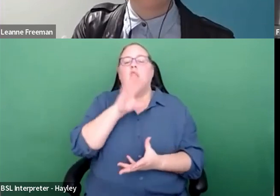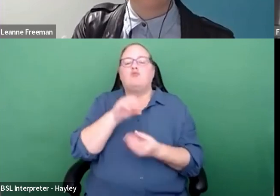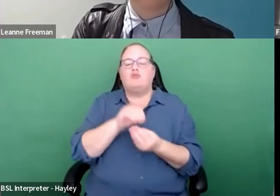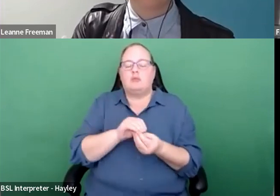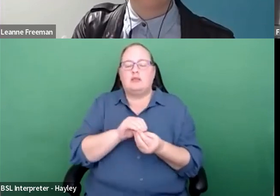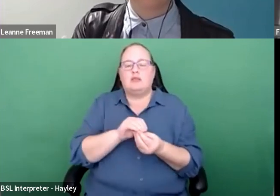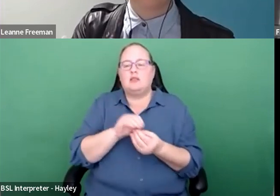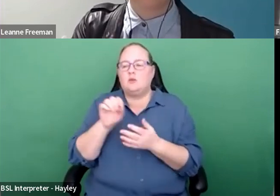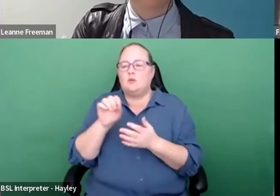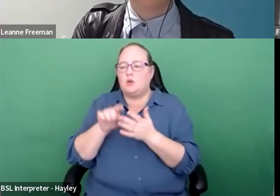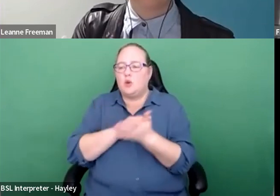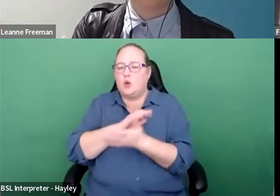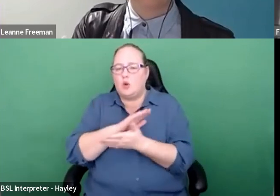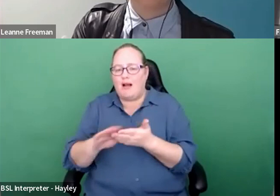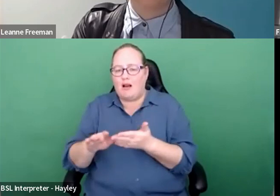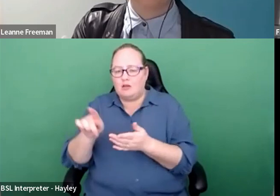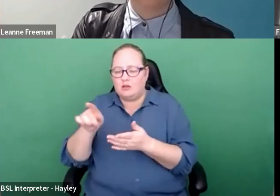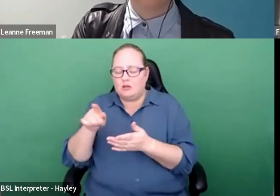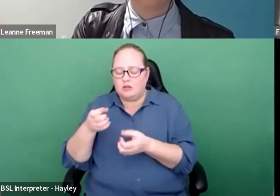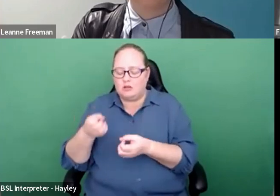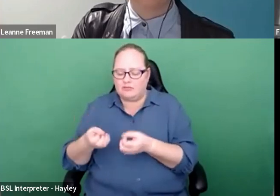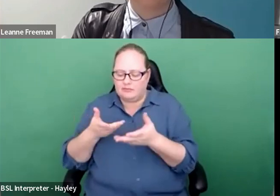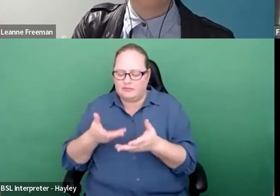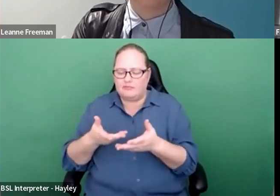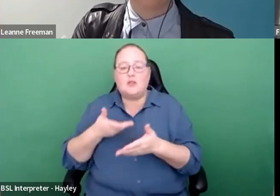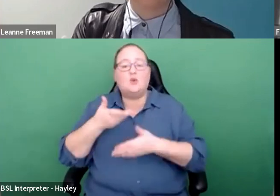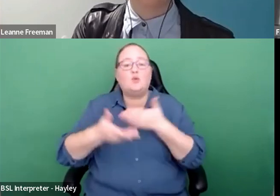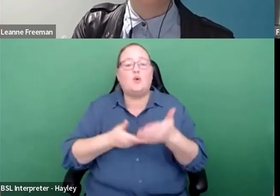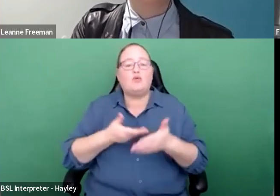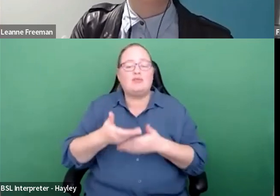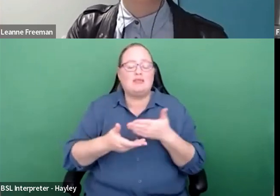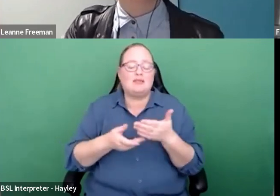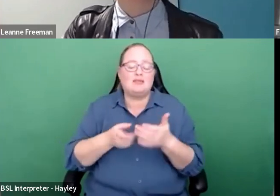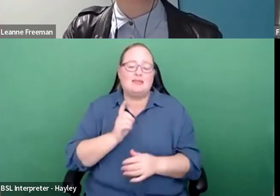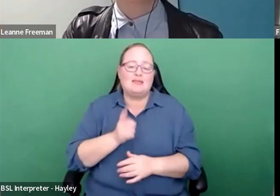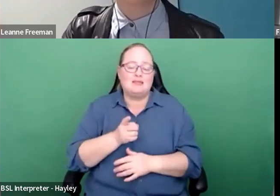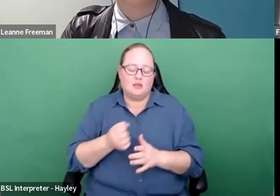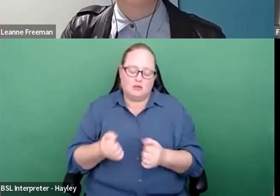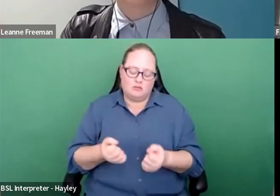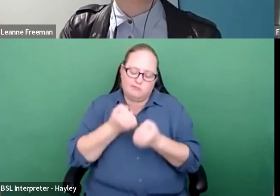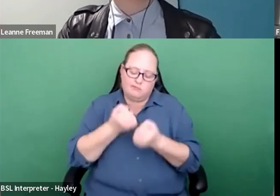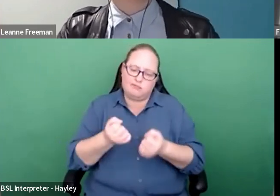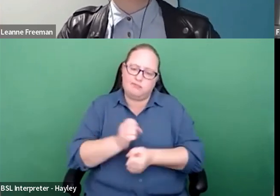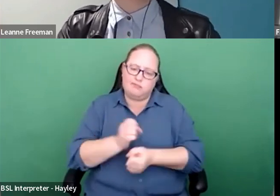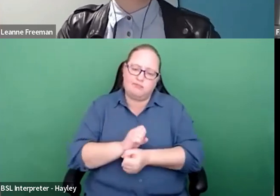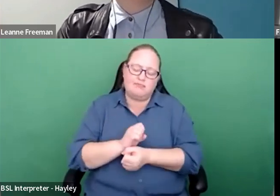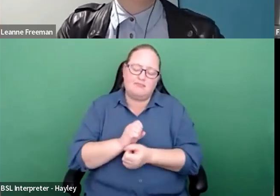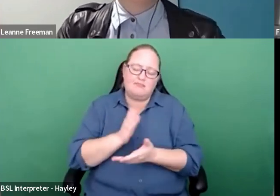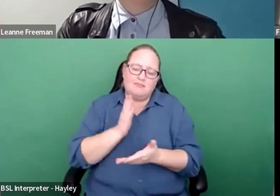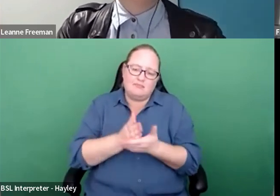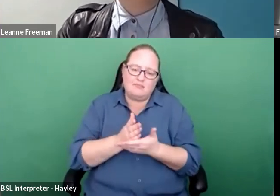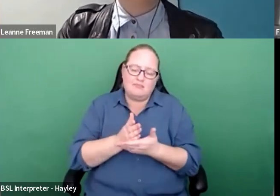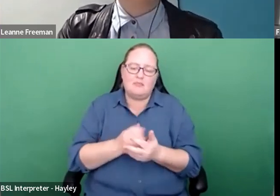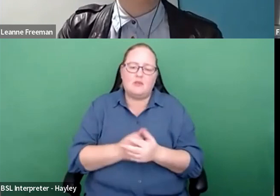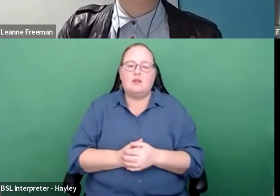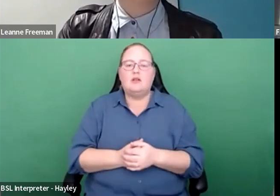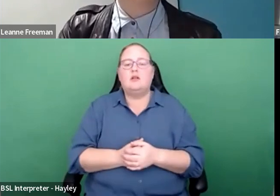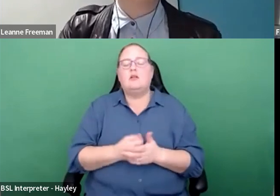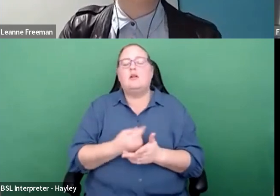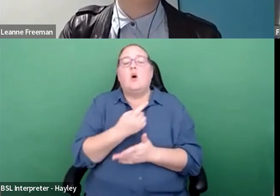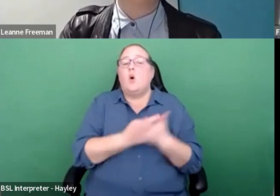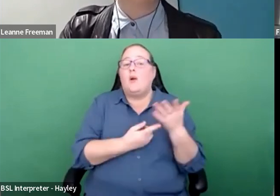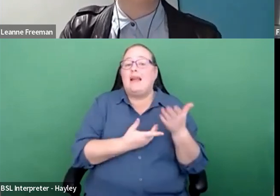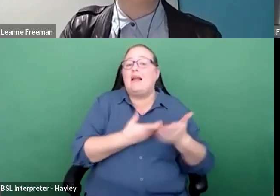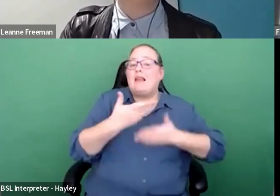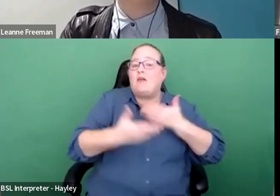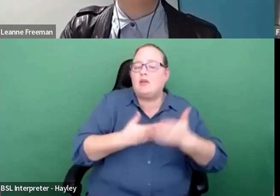this idea of storytelling. And I think stories have always been very, very powerful. For me, more than even a narrative device, they've been a very good way